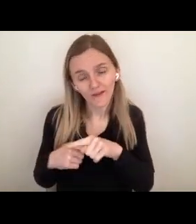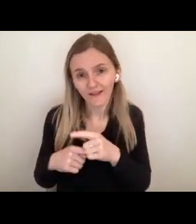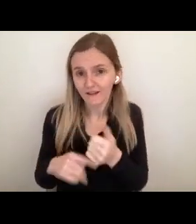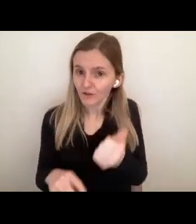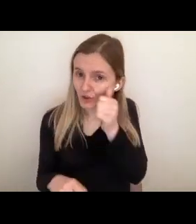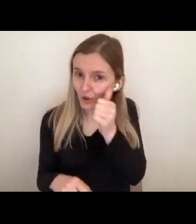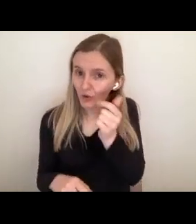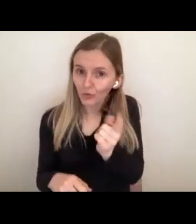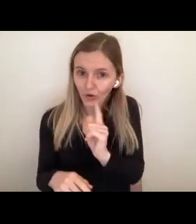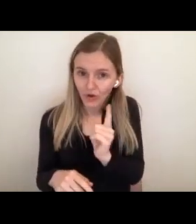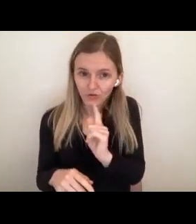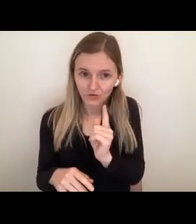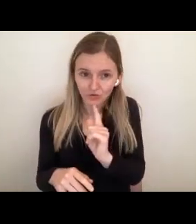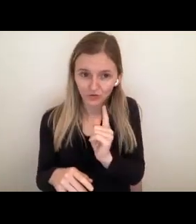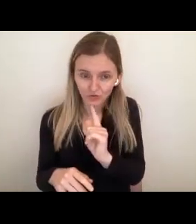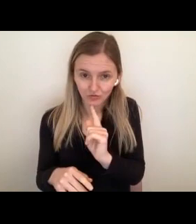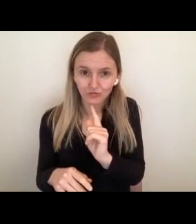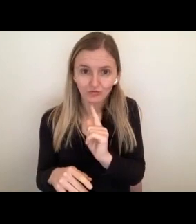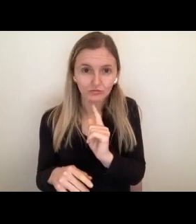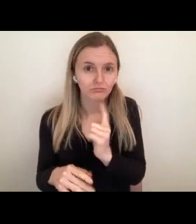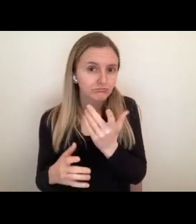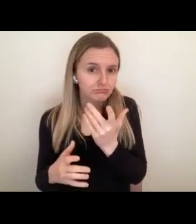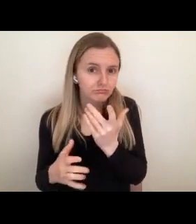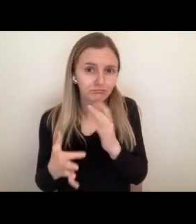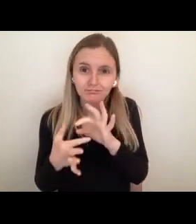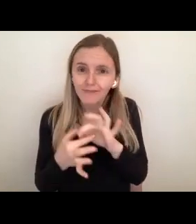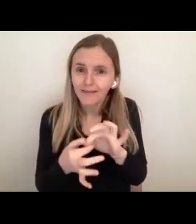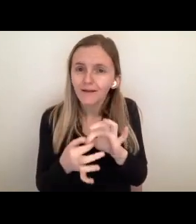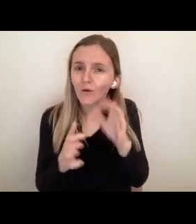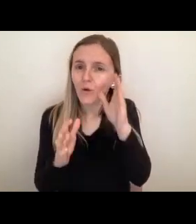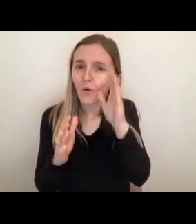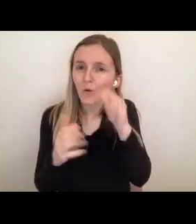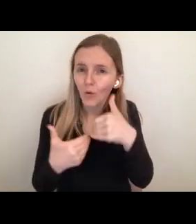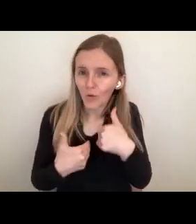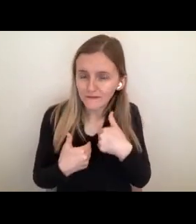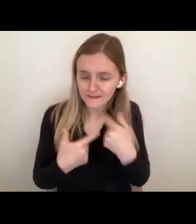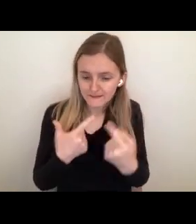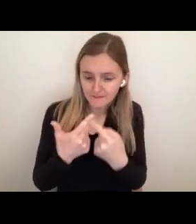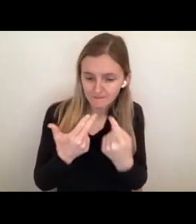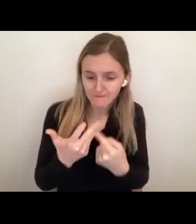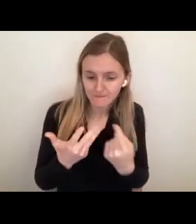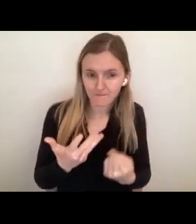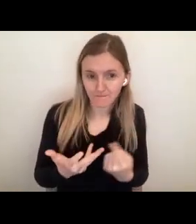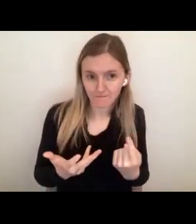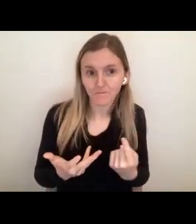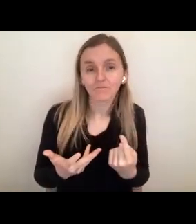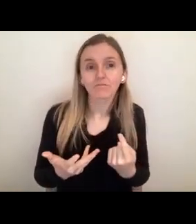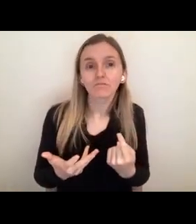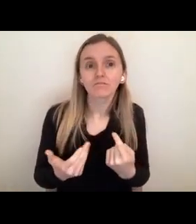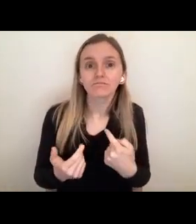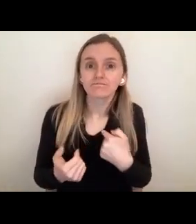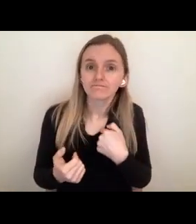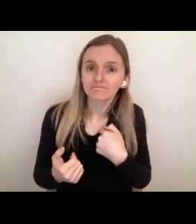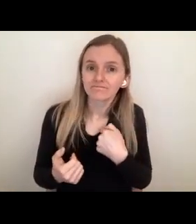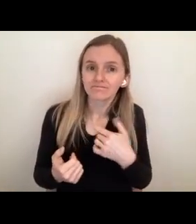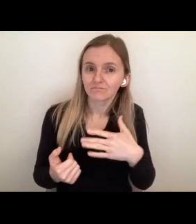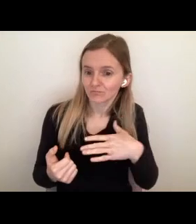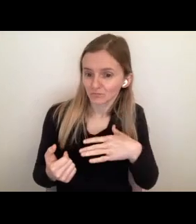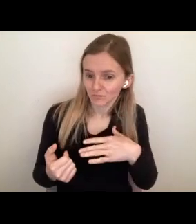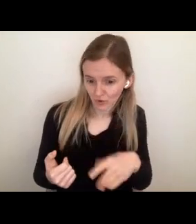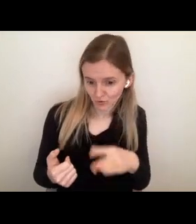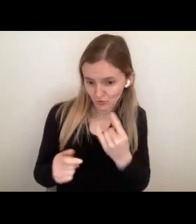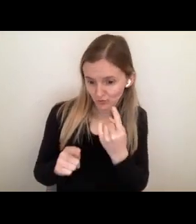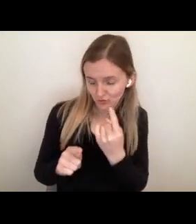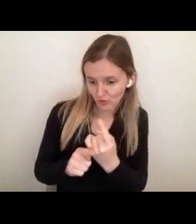about autism, what we know about these things. I'd really like to talk